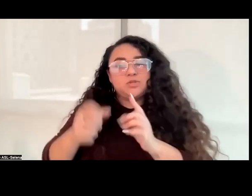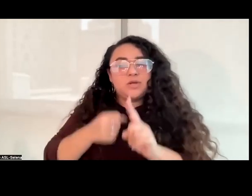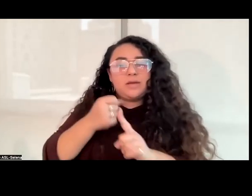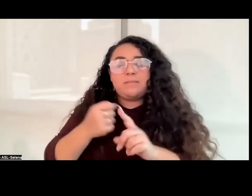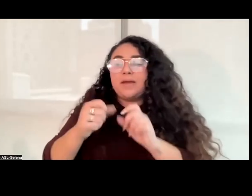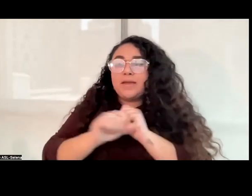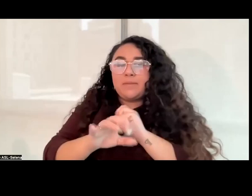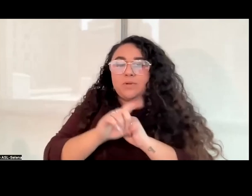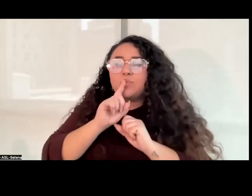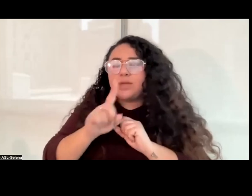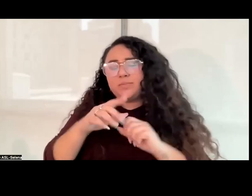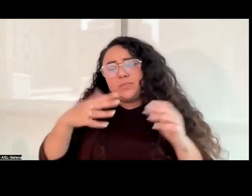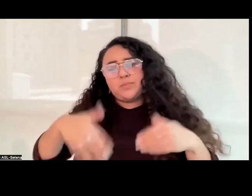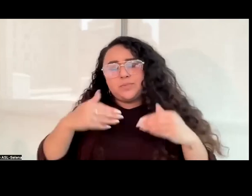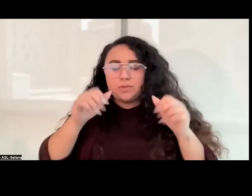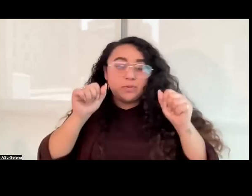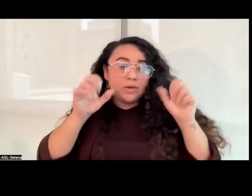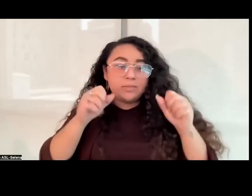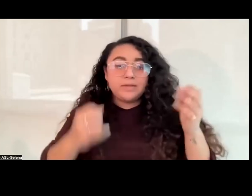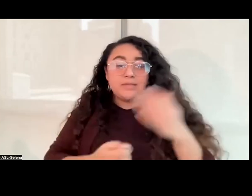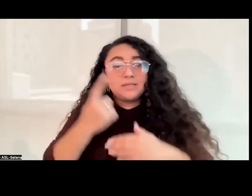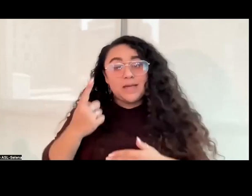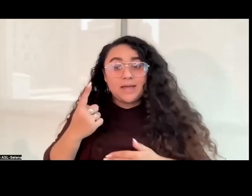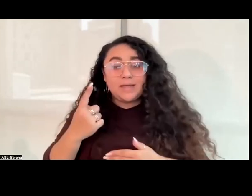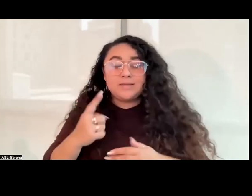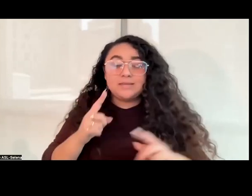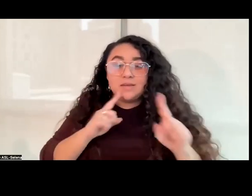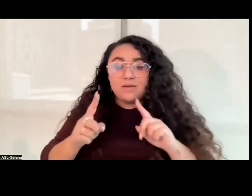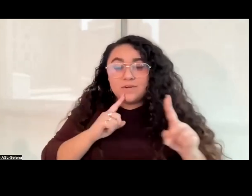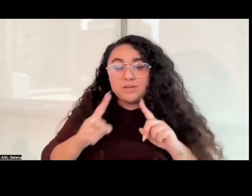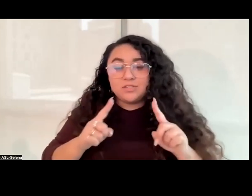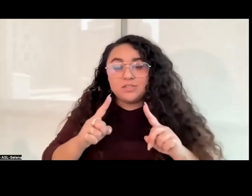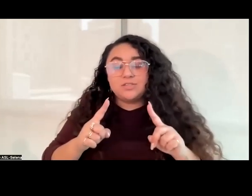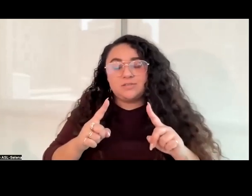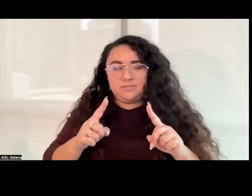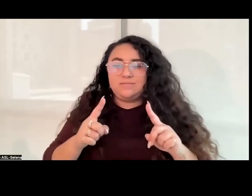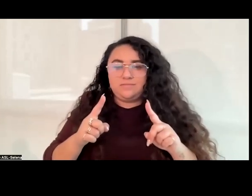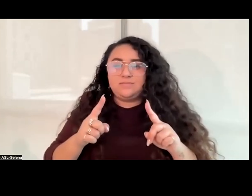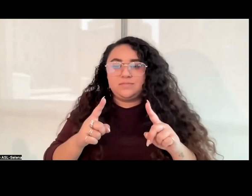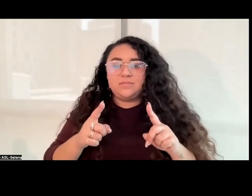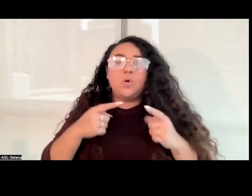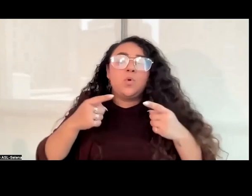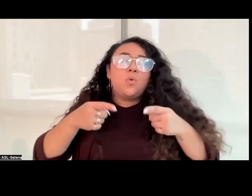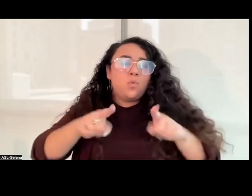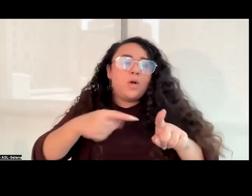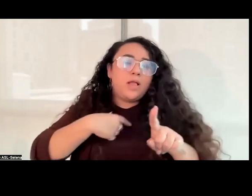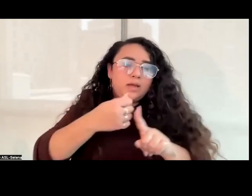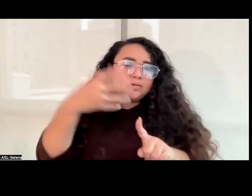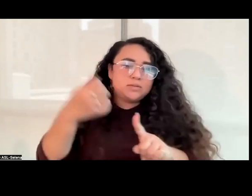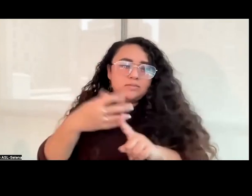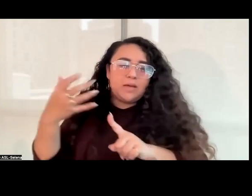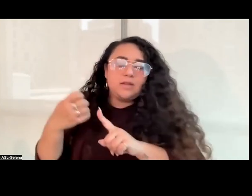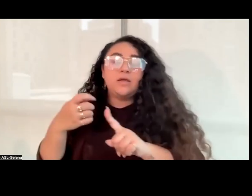really incredible. Today's conversation, as I prepare you for them, will weave in and out